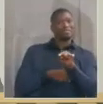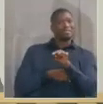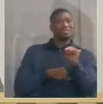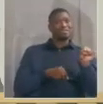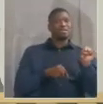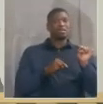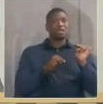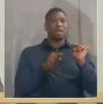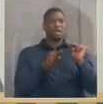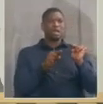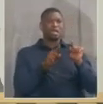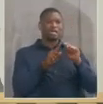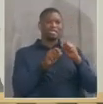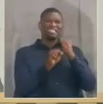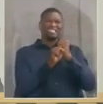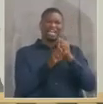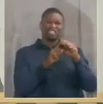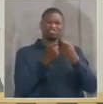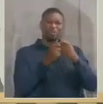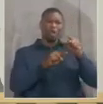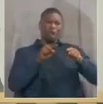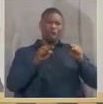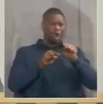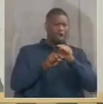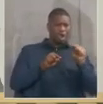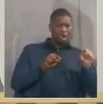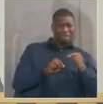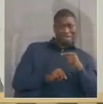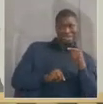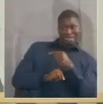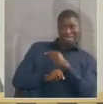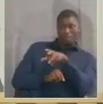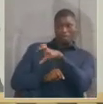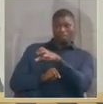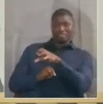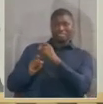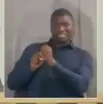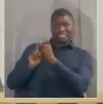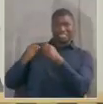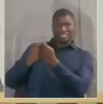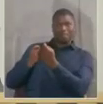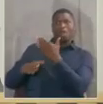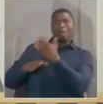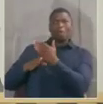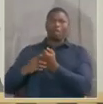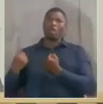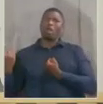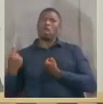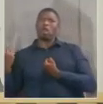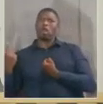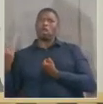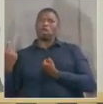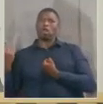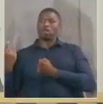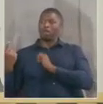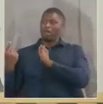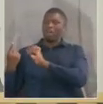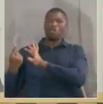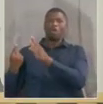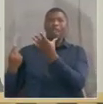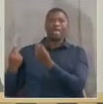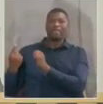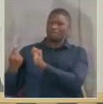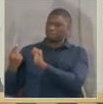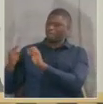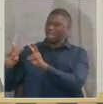team was working in silos and that it does not have an investigation and